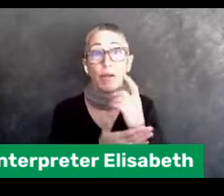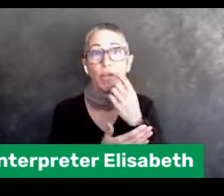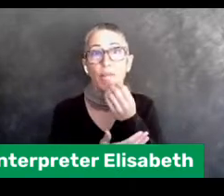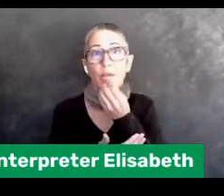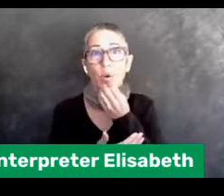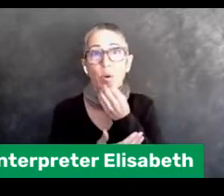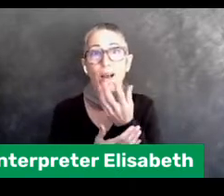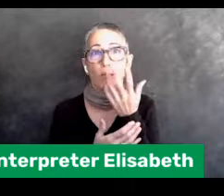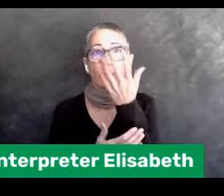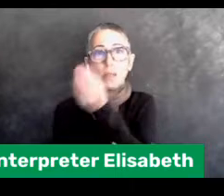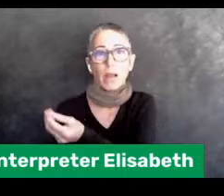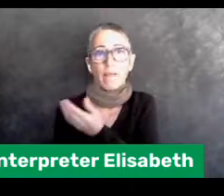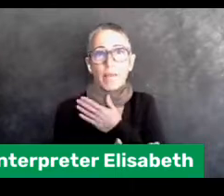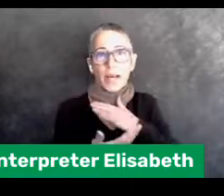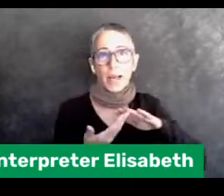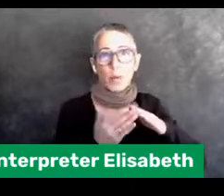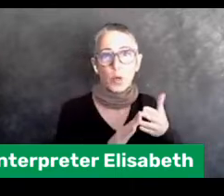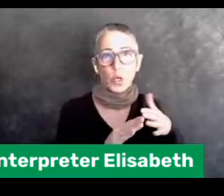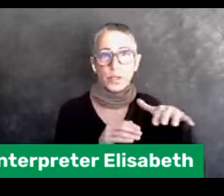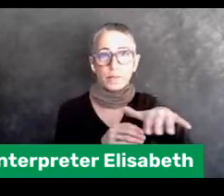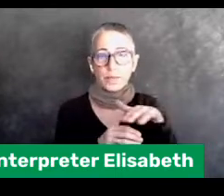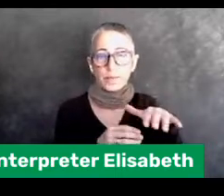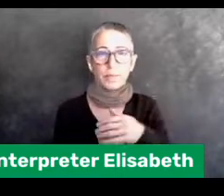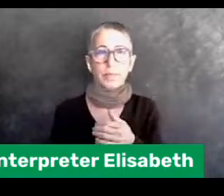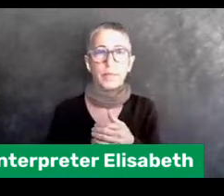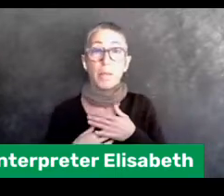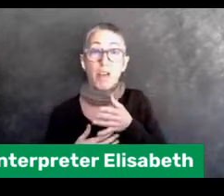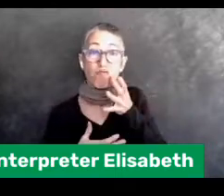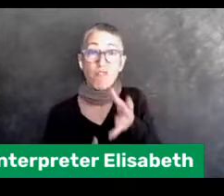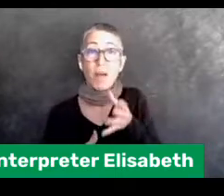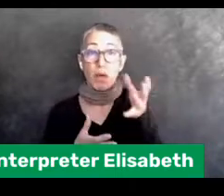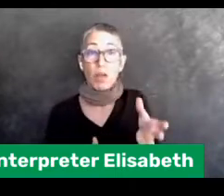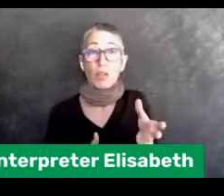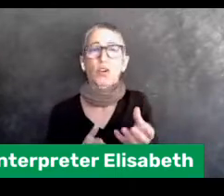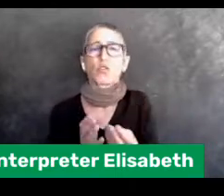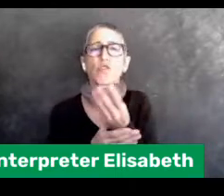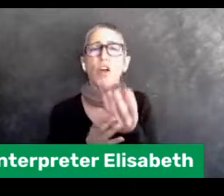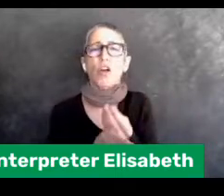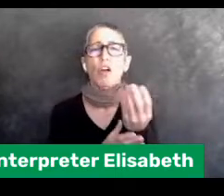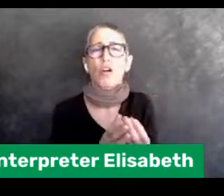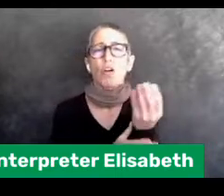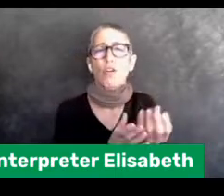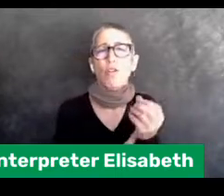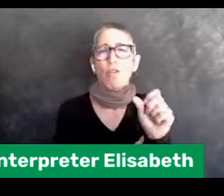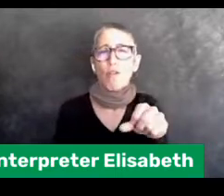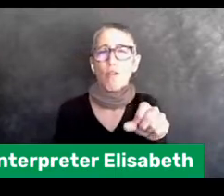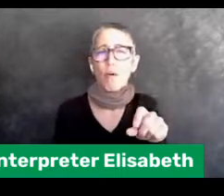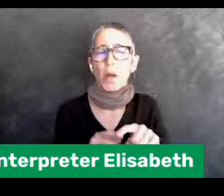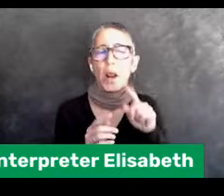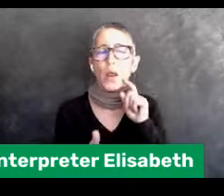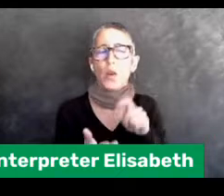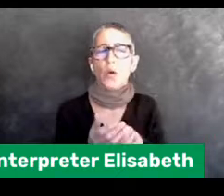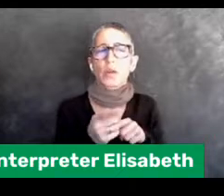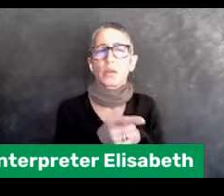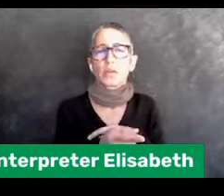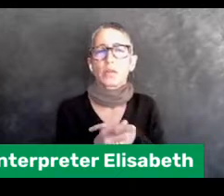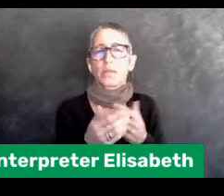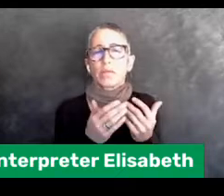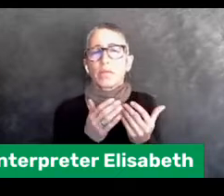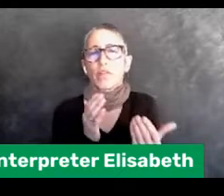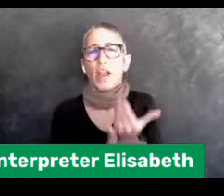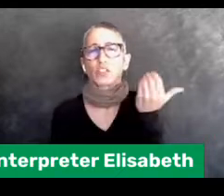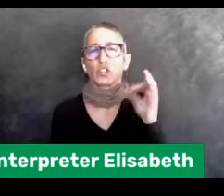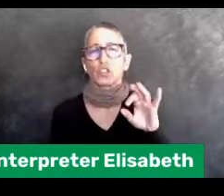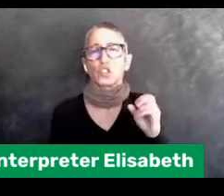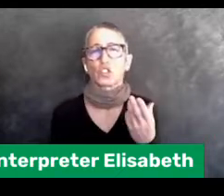own neighborhood. While my grandmother was an active gardener at a young age, I noticed the importance of fresh veggies and fruits. We